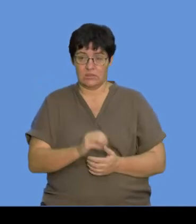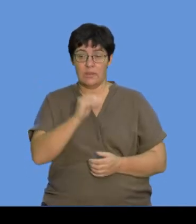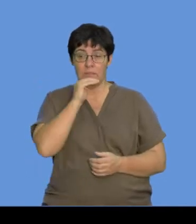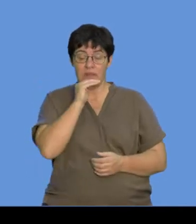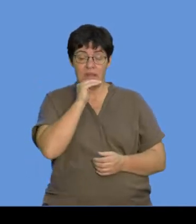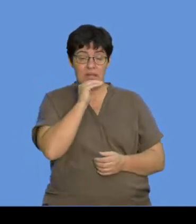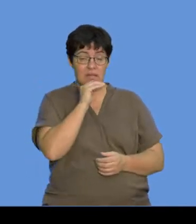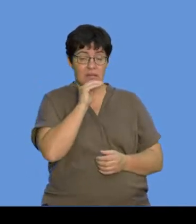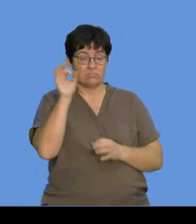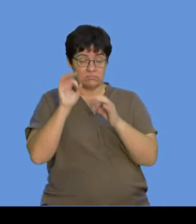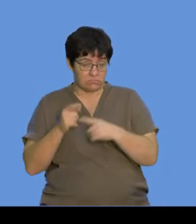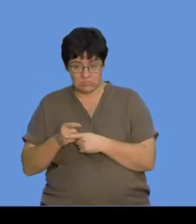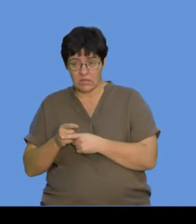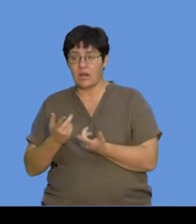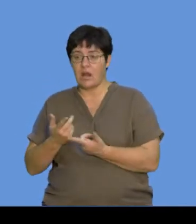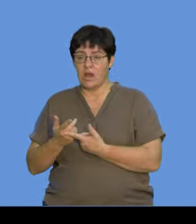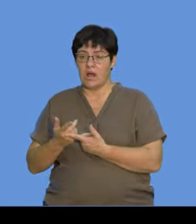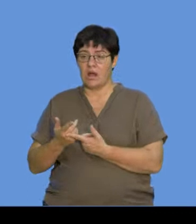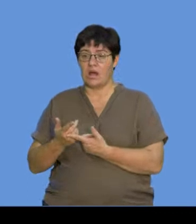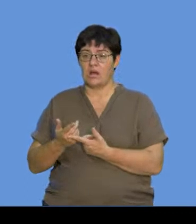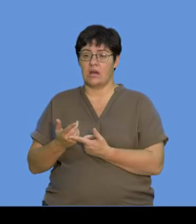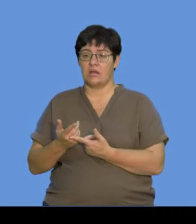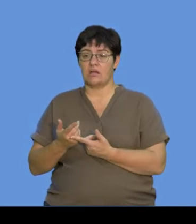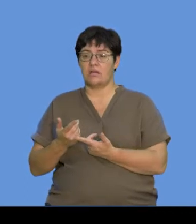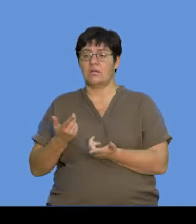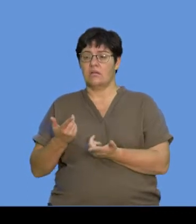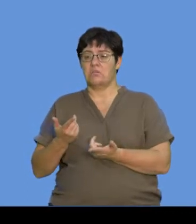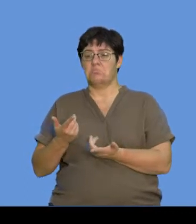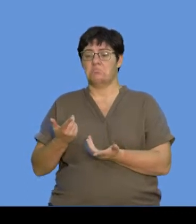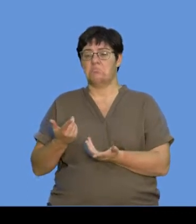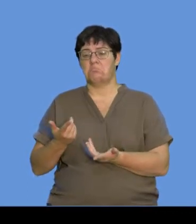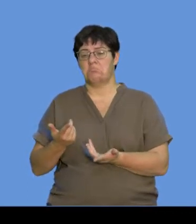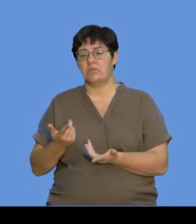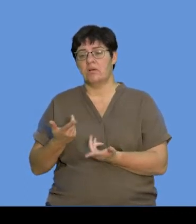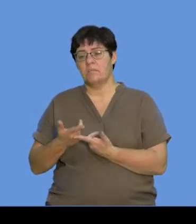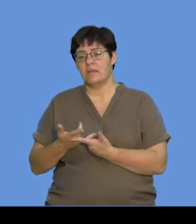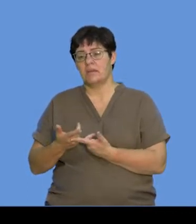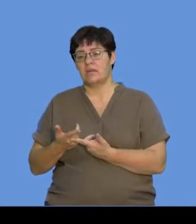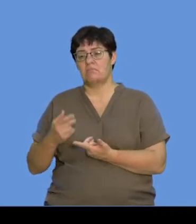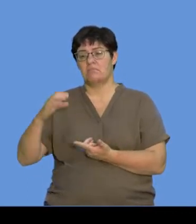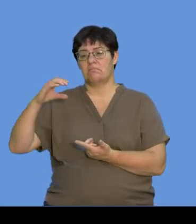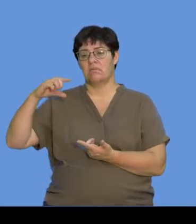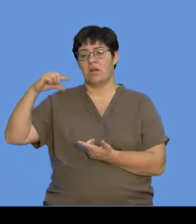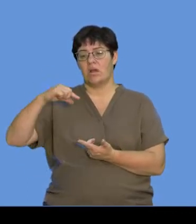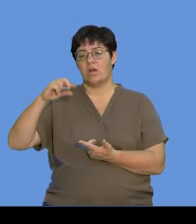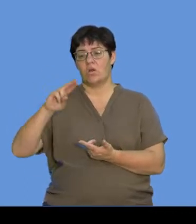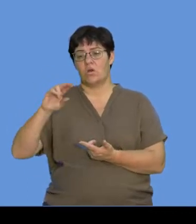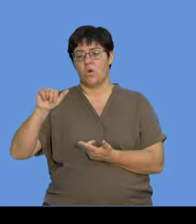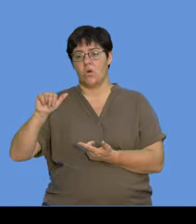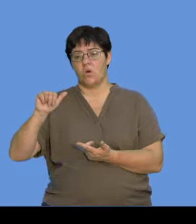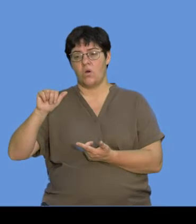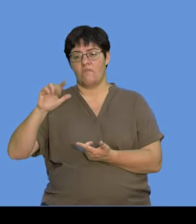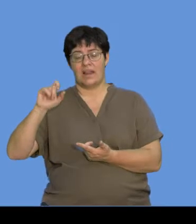in a compound can either be molecules if they are covalent. So for molecule, it has to do with covalent